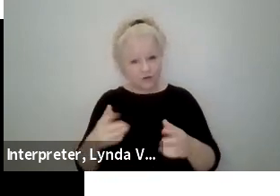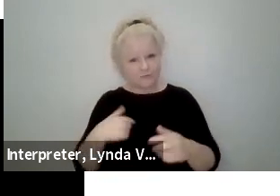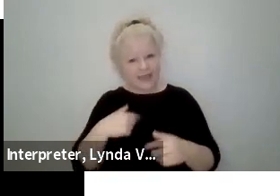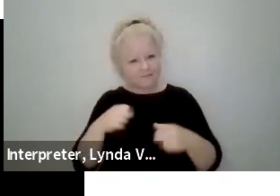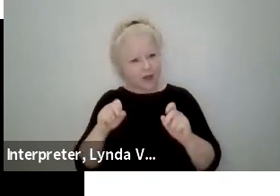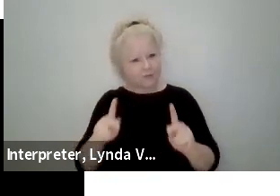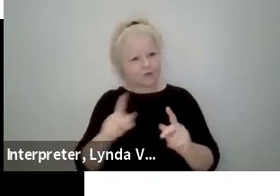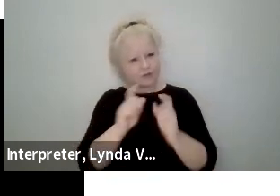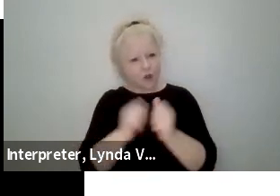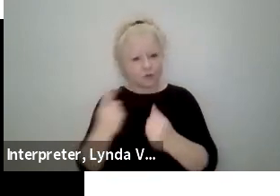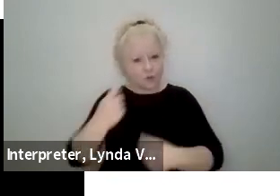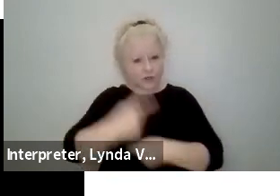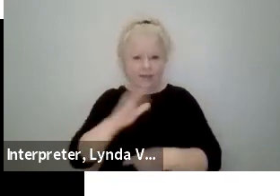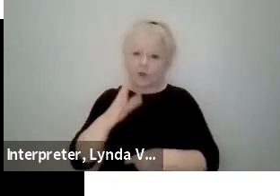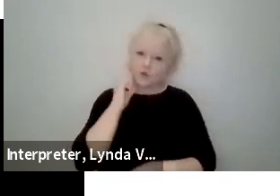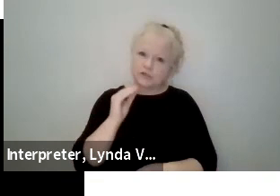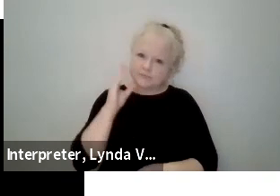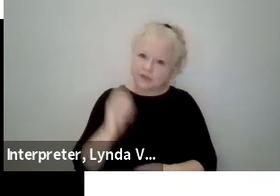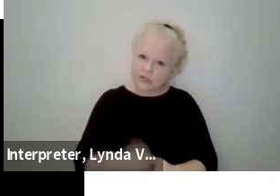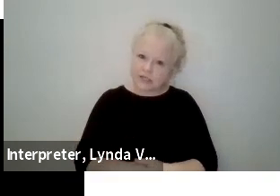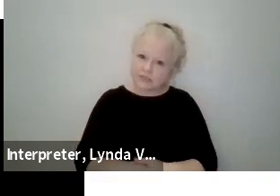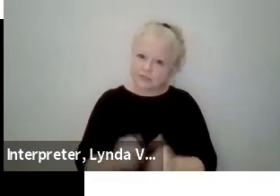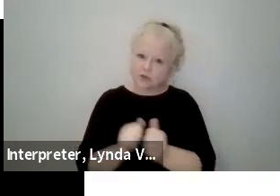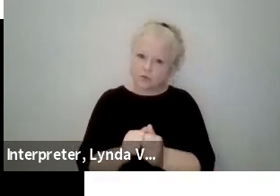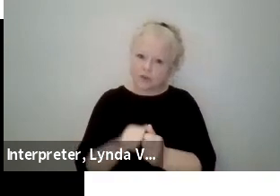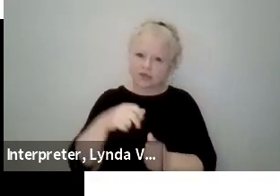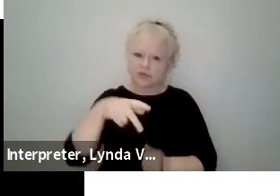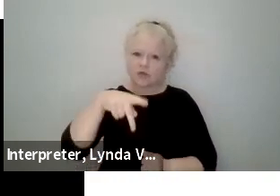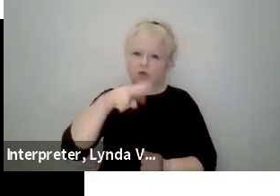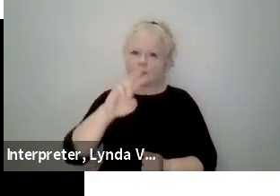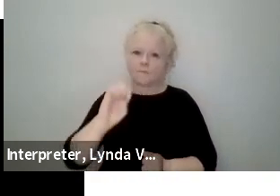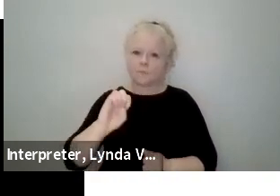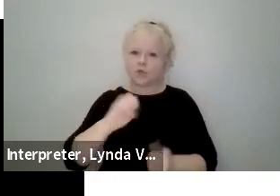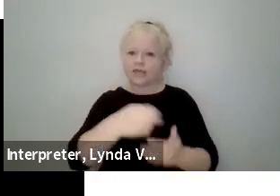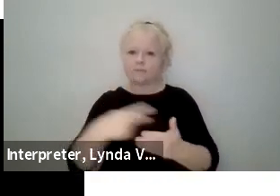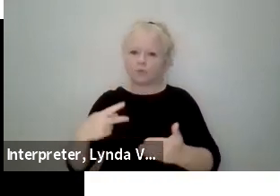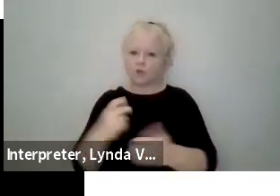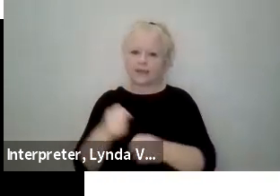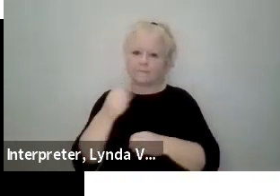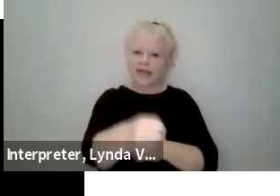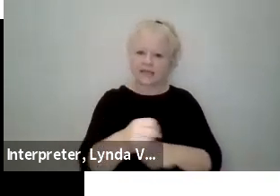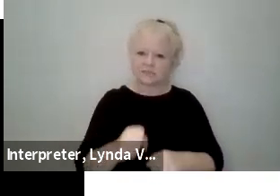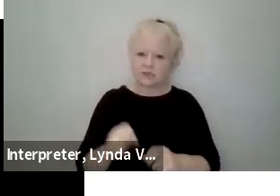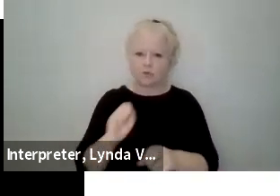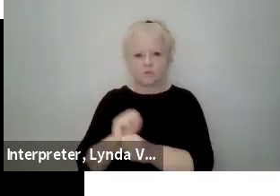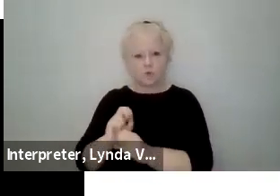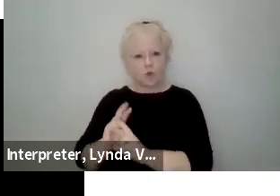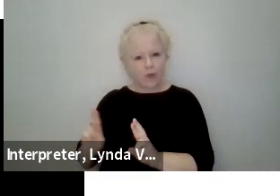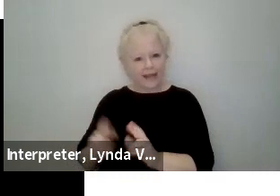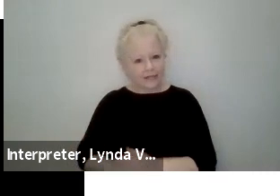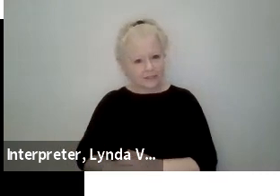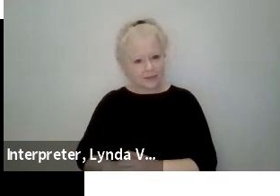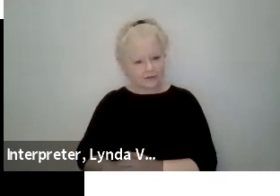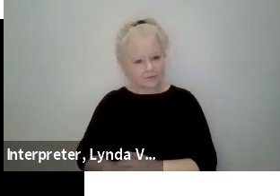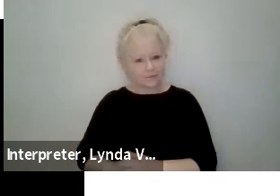opportunity to speak with you about your experience with pre-placement training, employment readiness. So I have